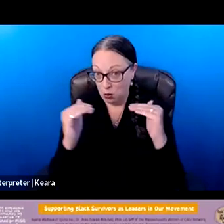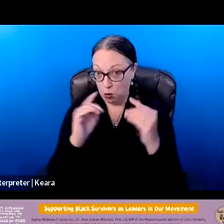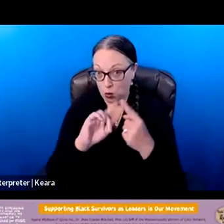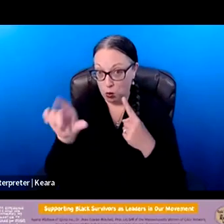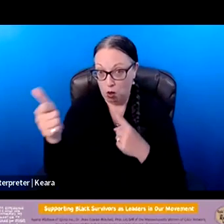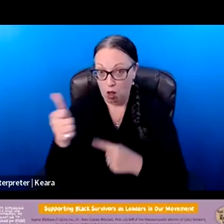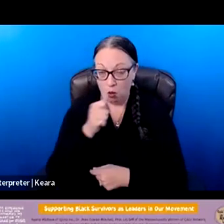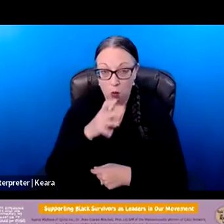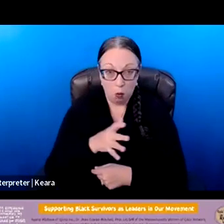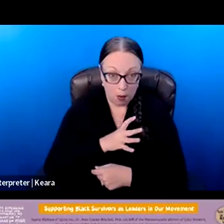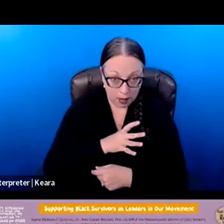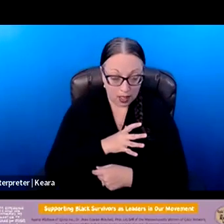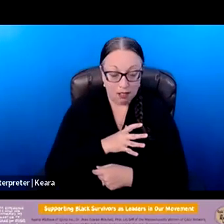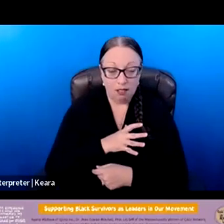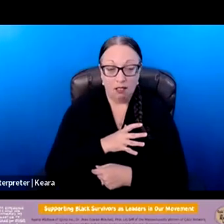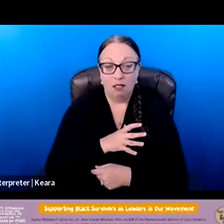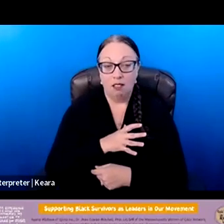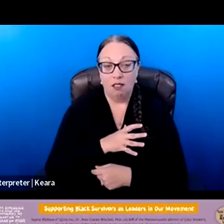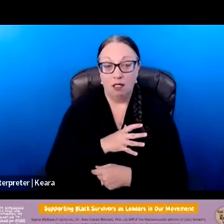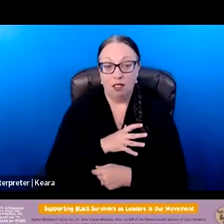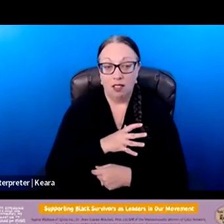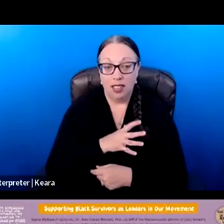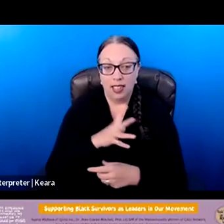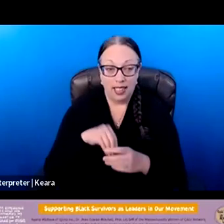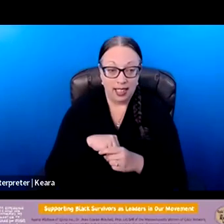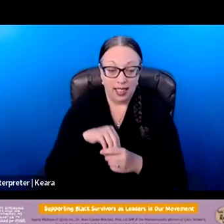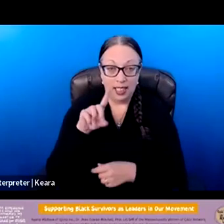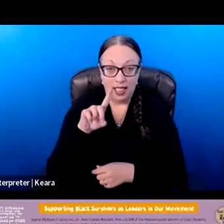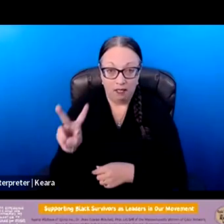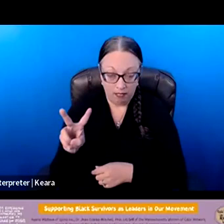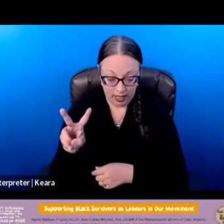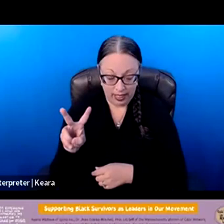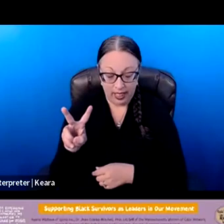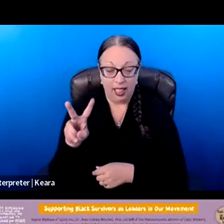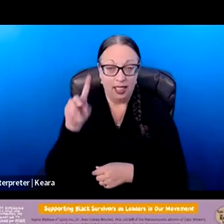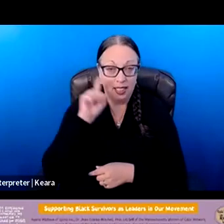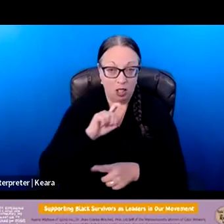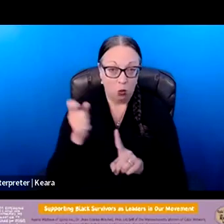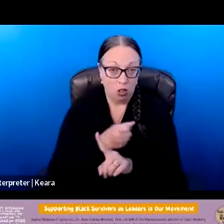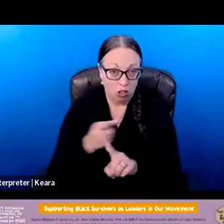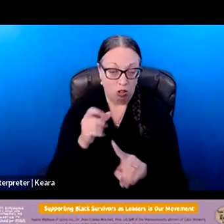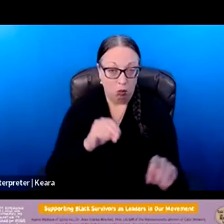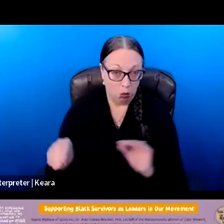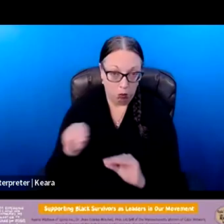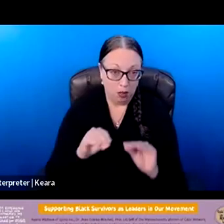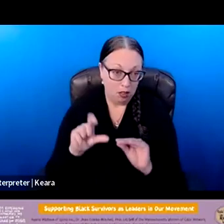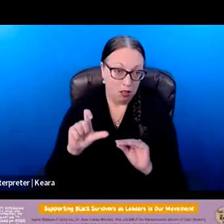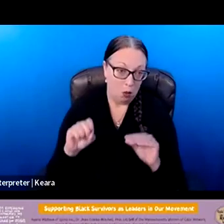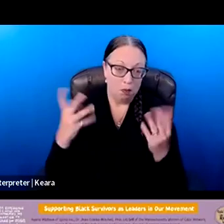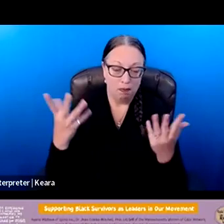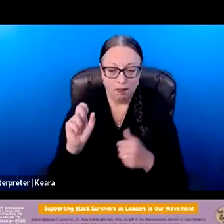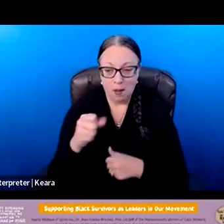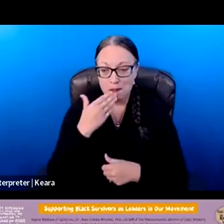of other females in the domestic violence and sexual assault movement. So yeah, thank you.